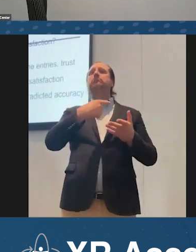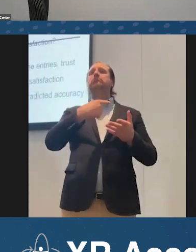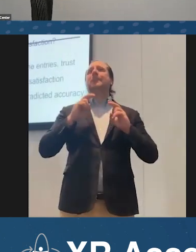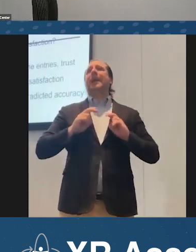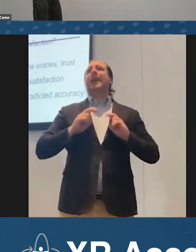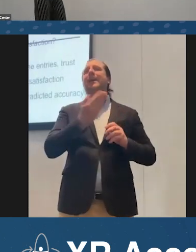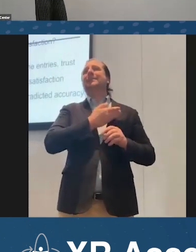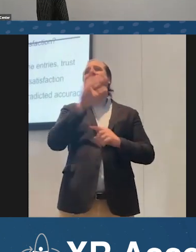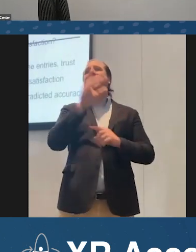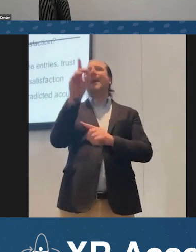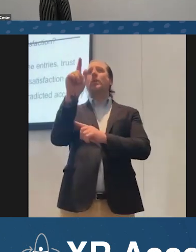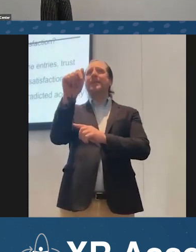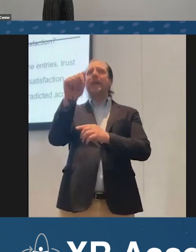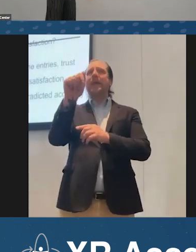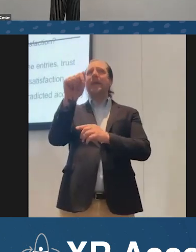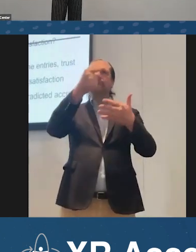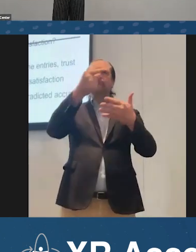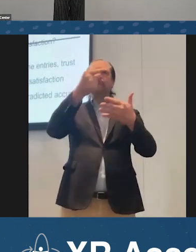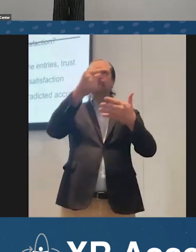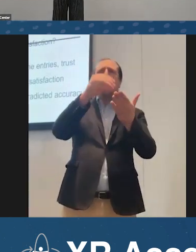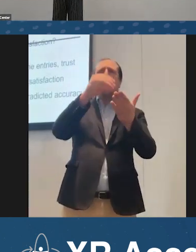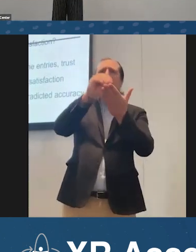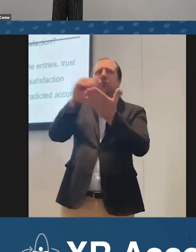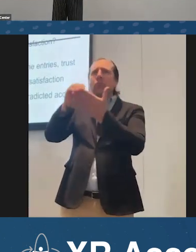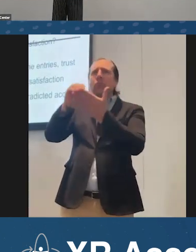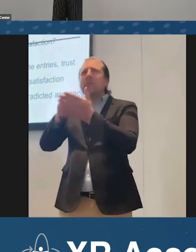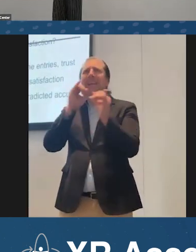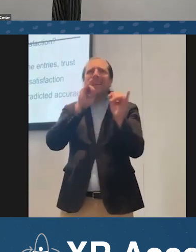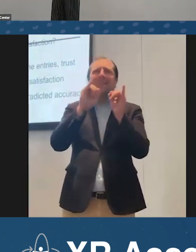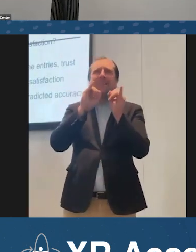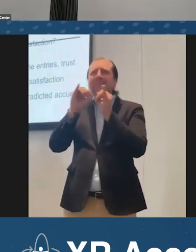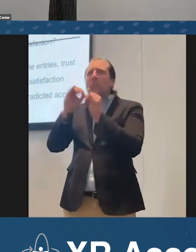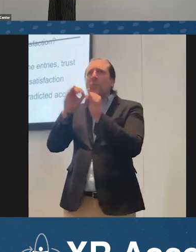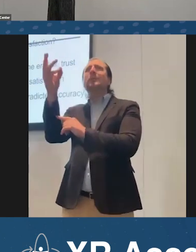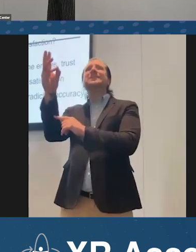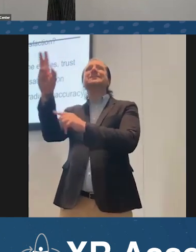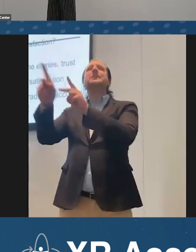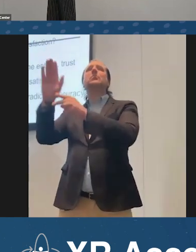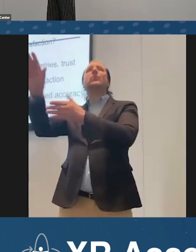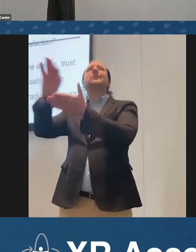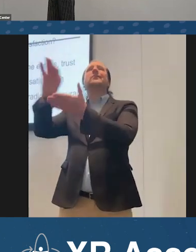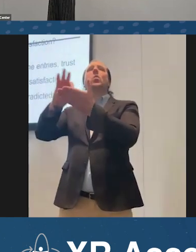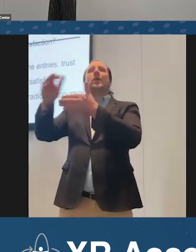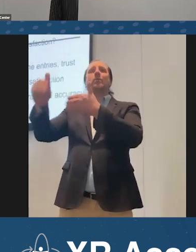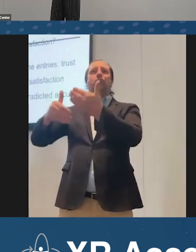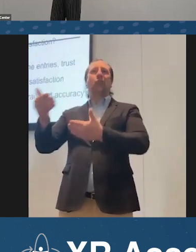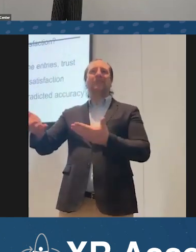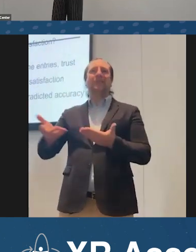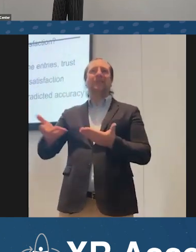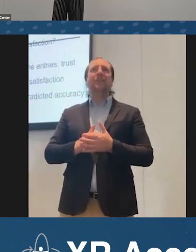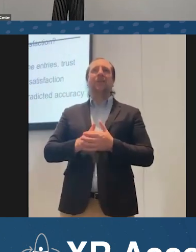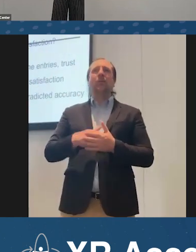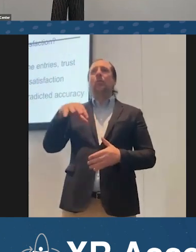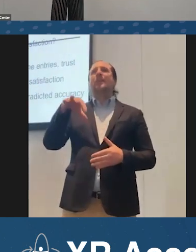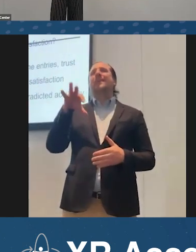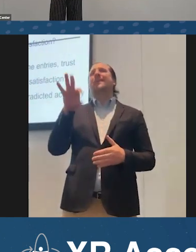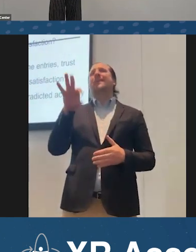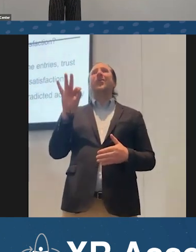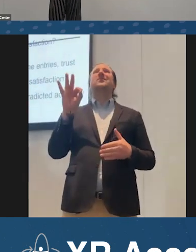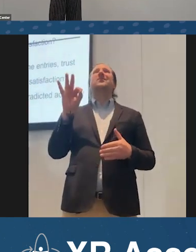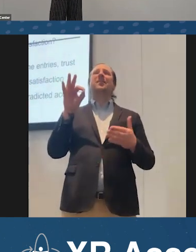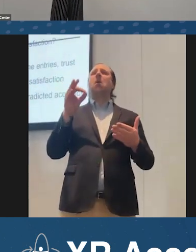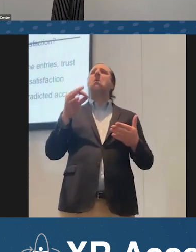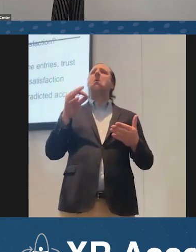our data entry by entry and interviewed participants about their scoring process, we actually found a lot